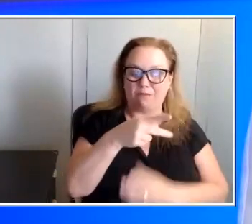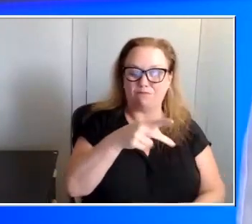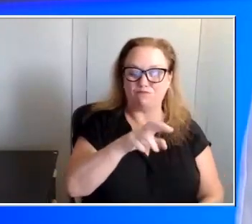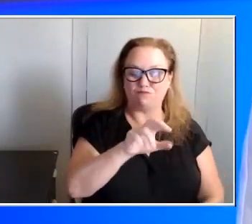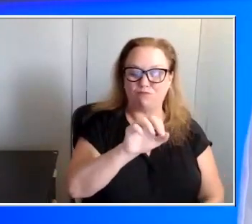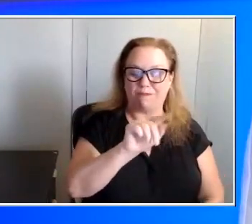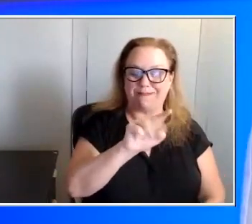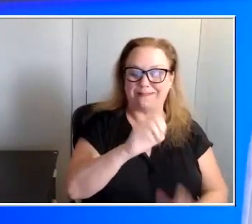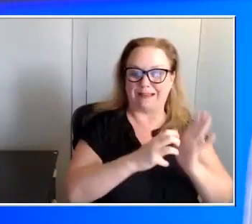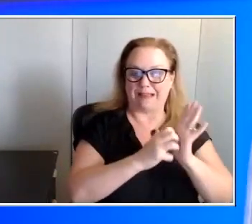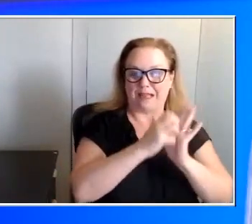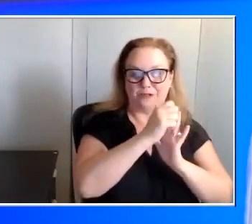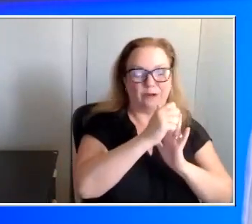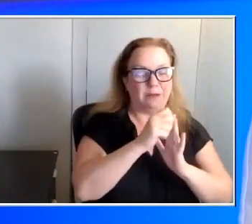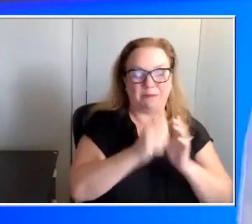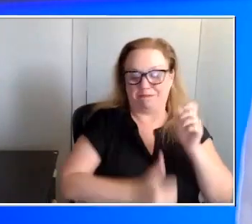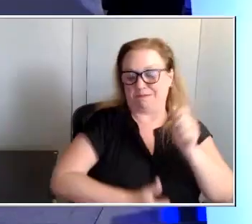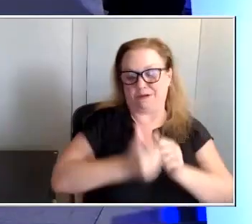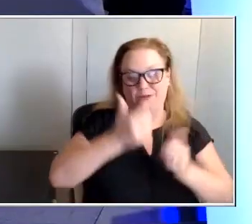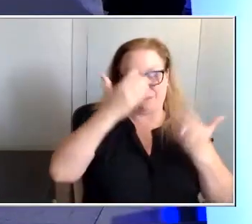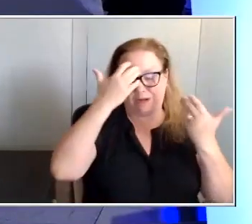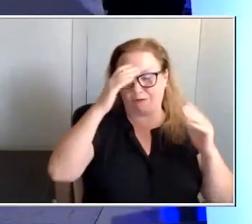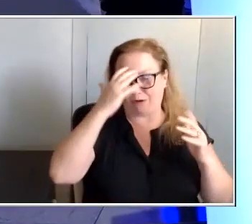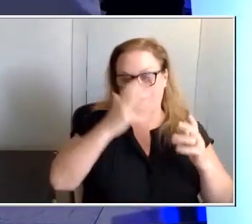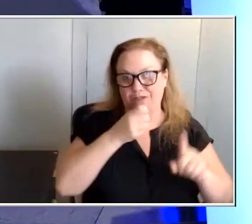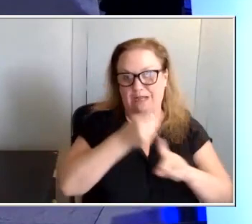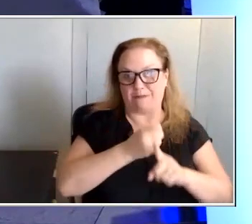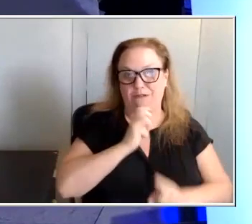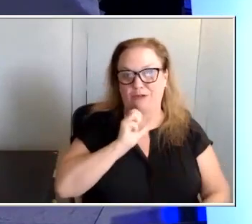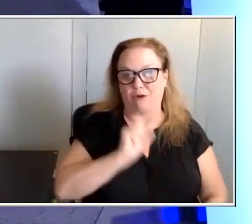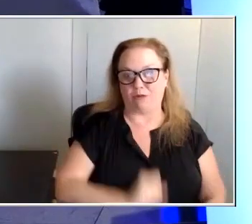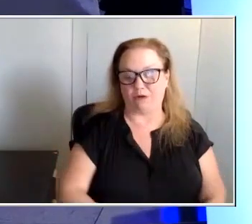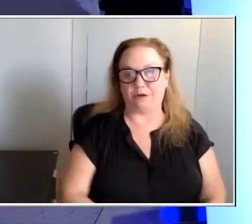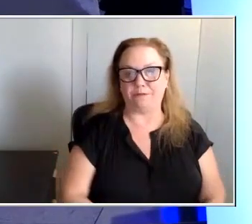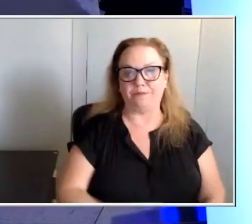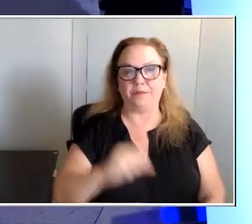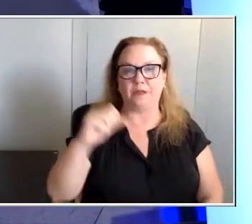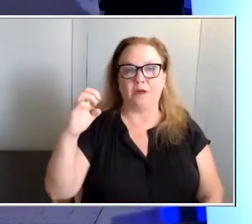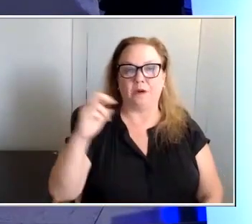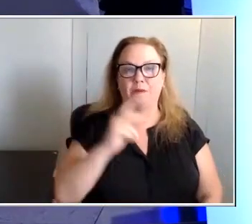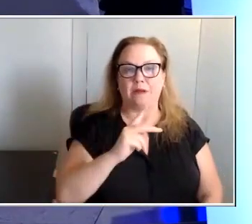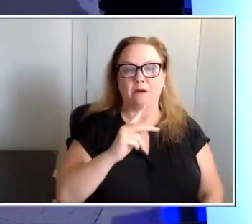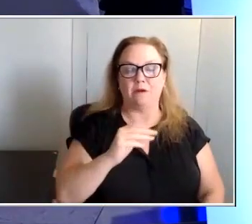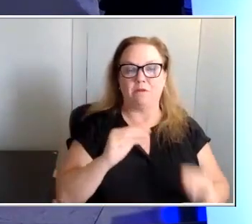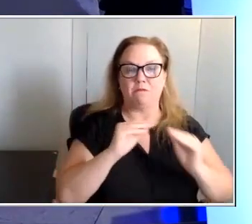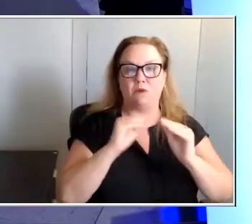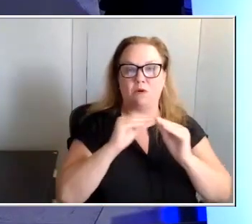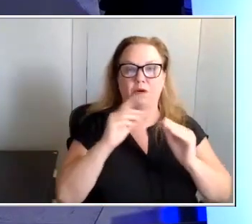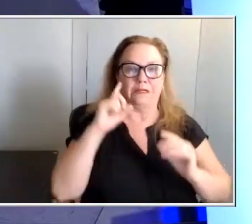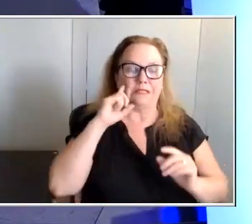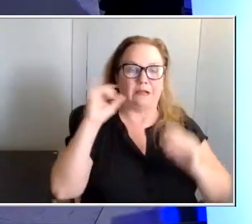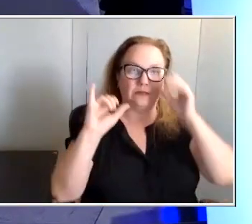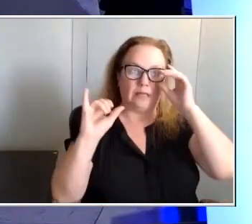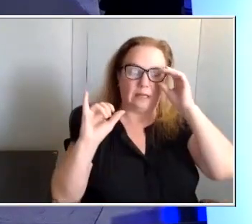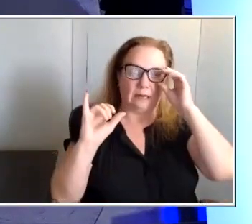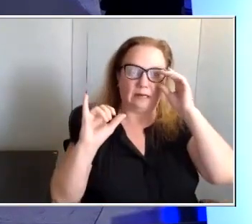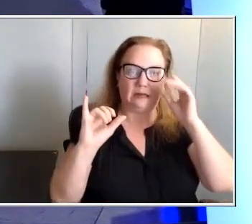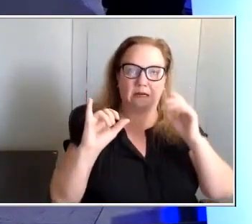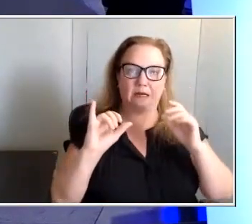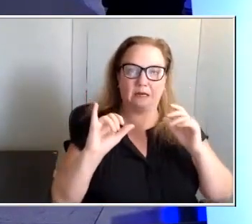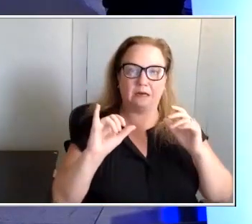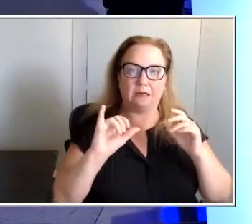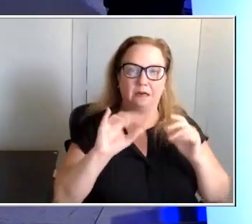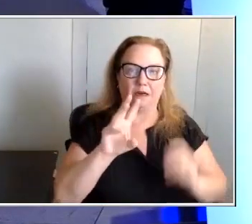we just don't know, and it just happens with older age. So we're going to come back to that. I want to talk more about that, because what it sounds like is that your warranty on your